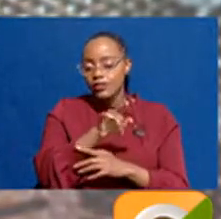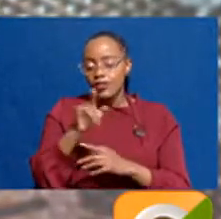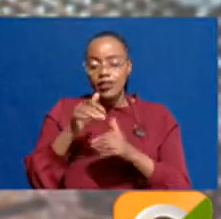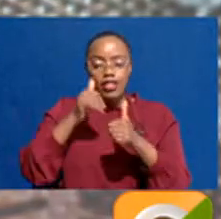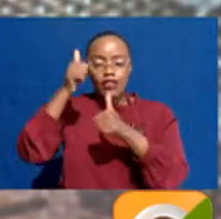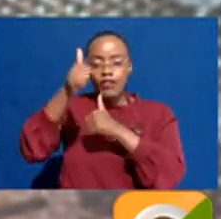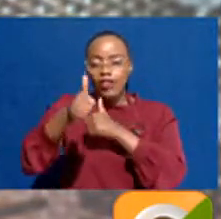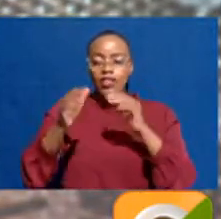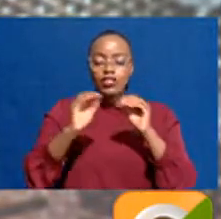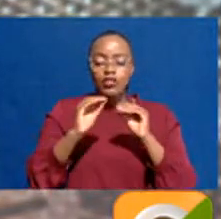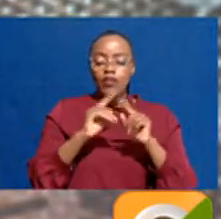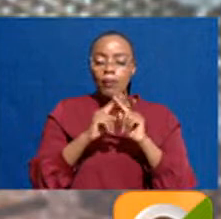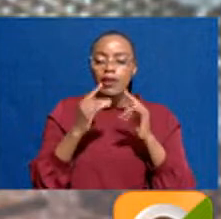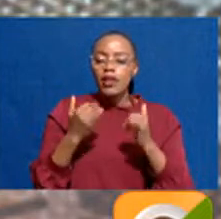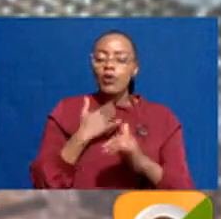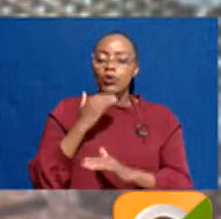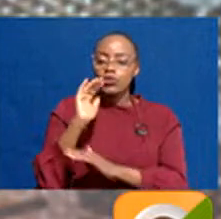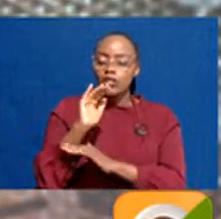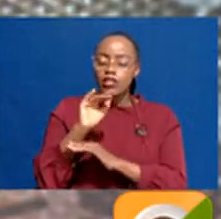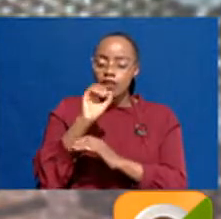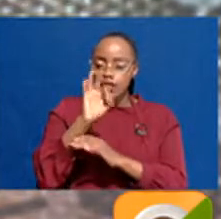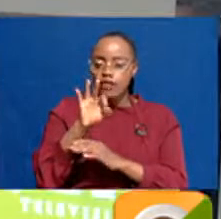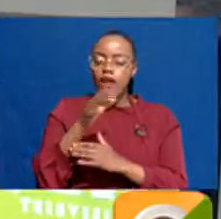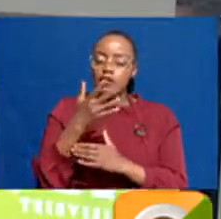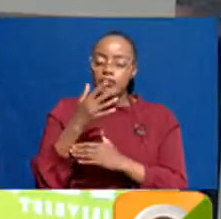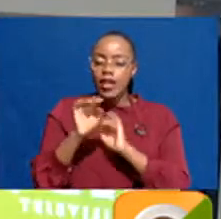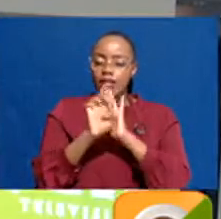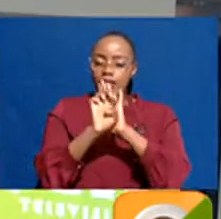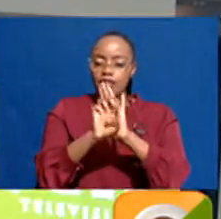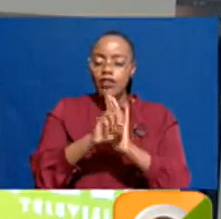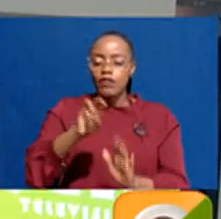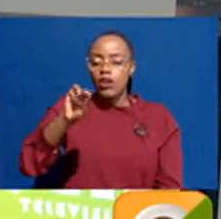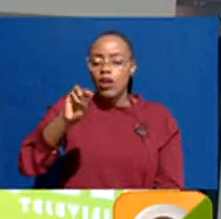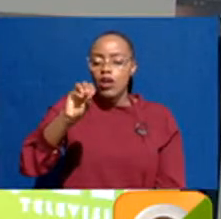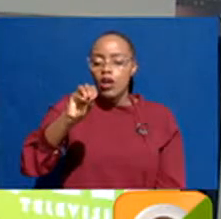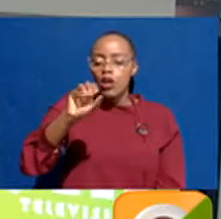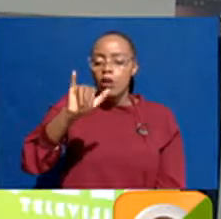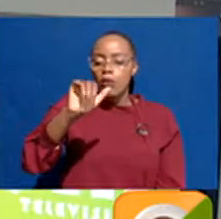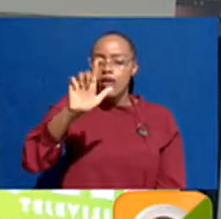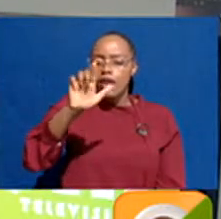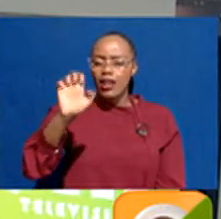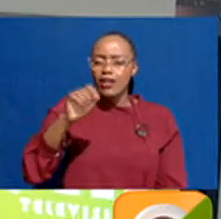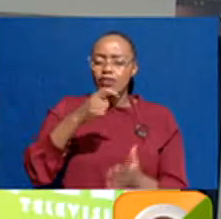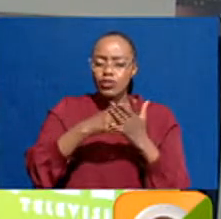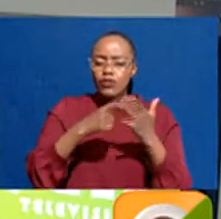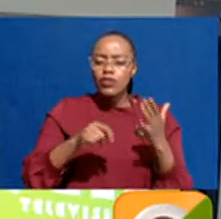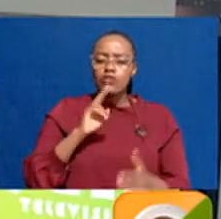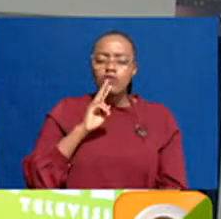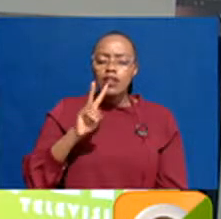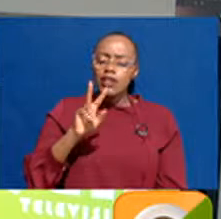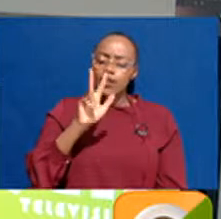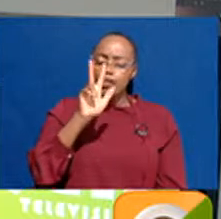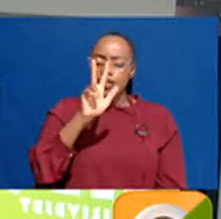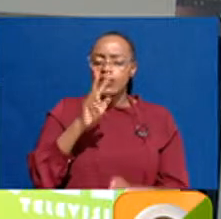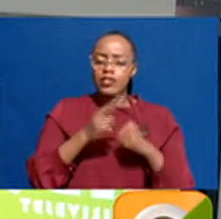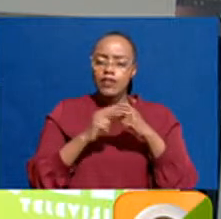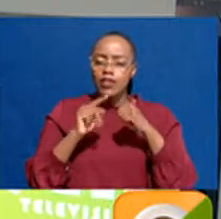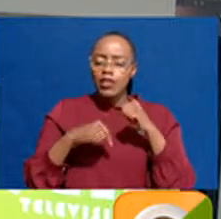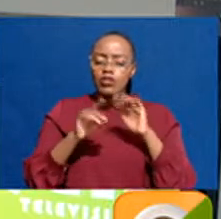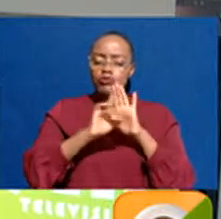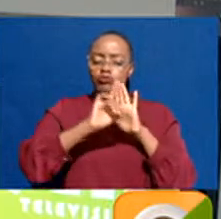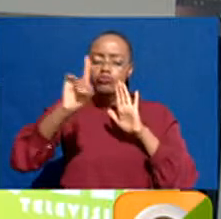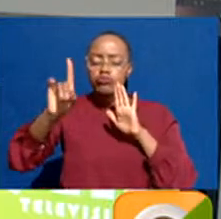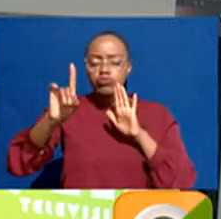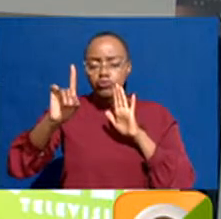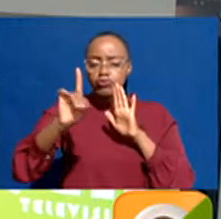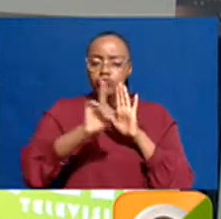farthest. But let me ask you, if you had to take that case example of Moyale, yeah. would it really cost 237,000 to go home and come back